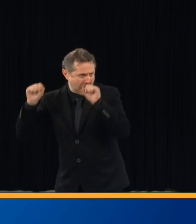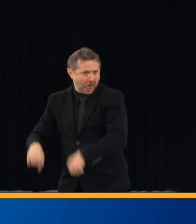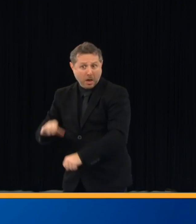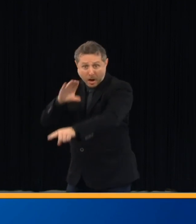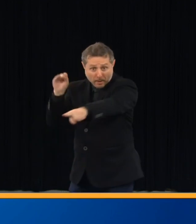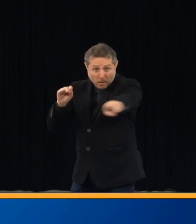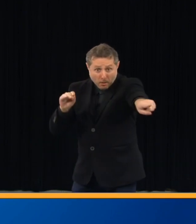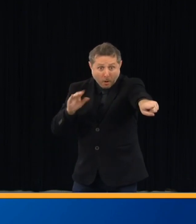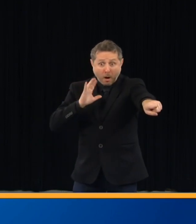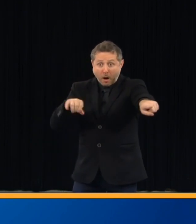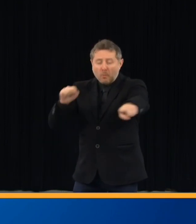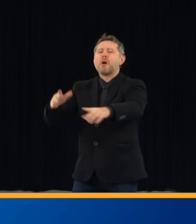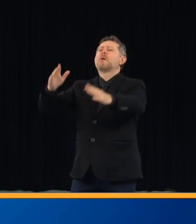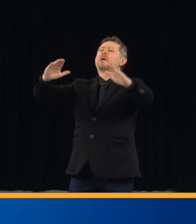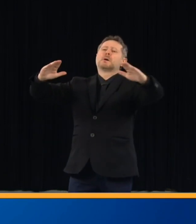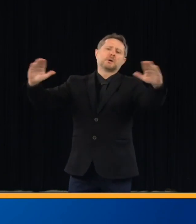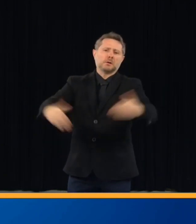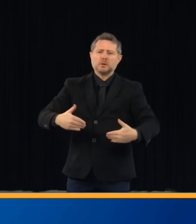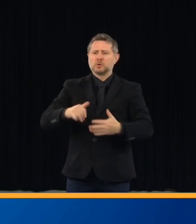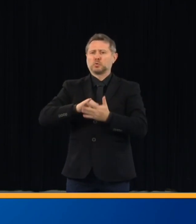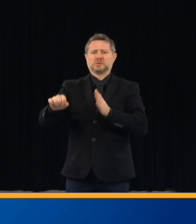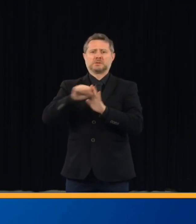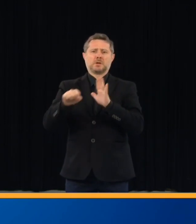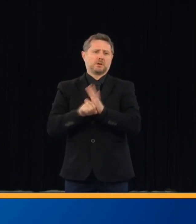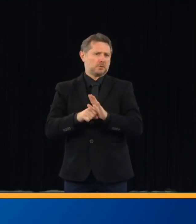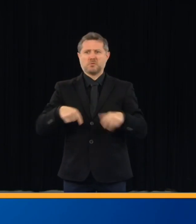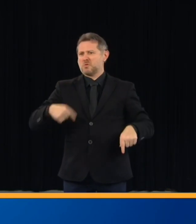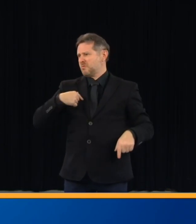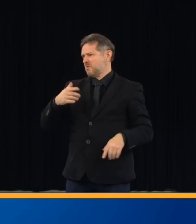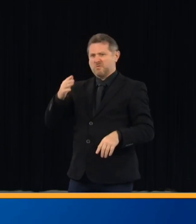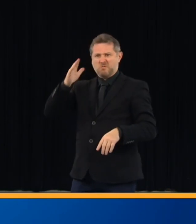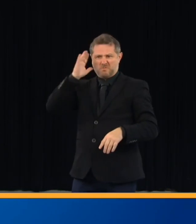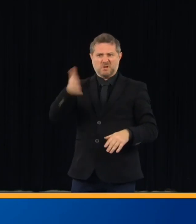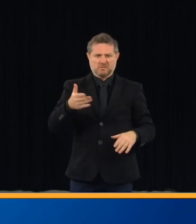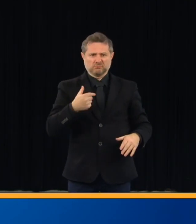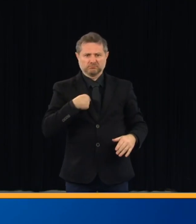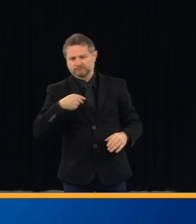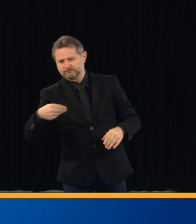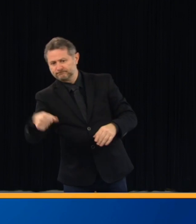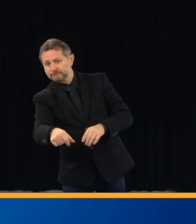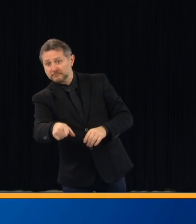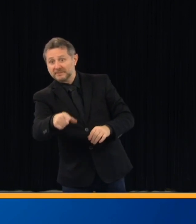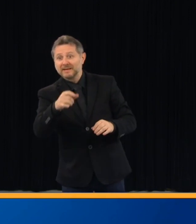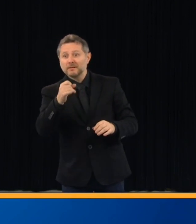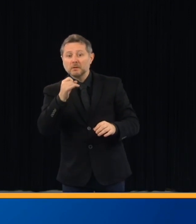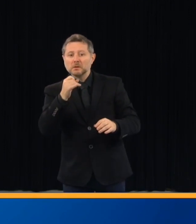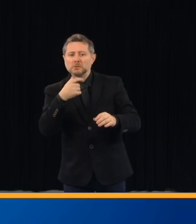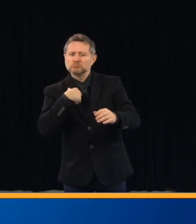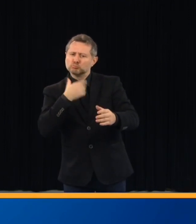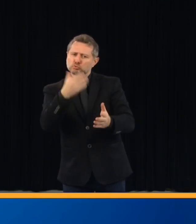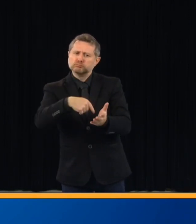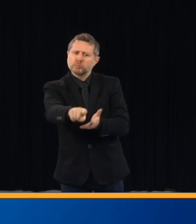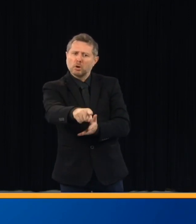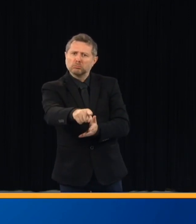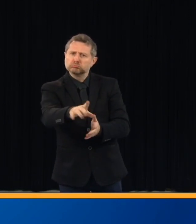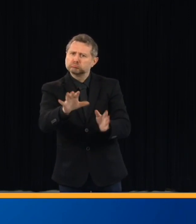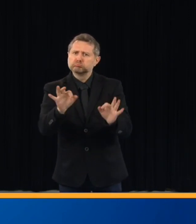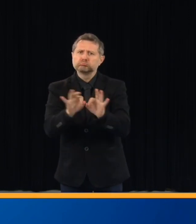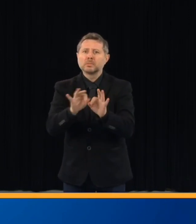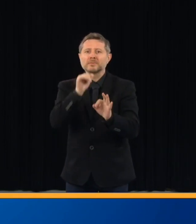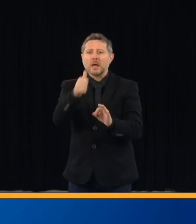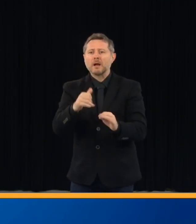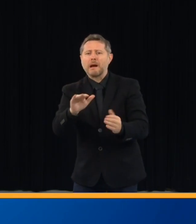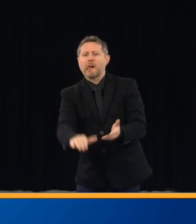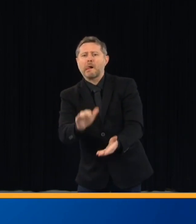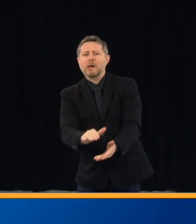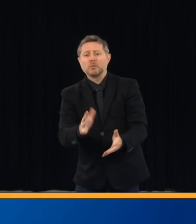them, and we will pay a premium, and we will pay to convert or transition